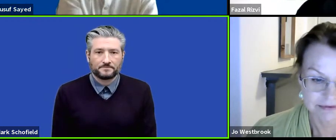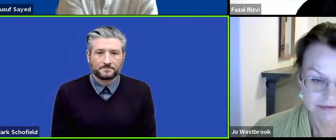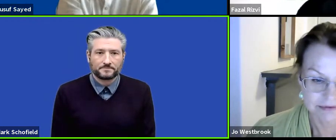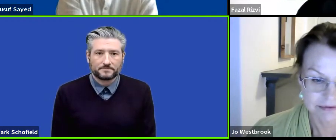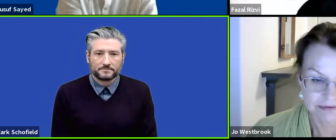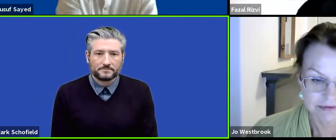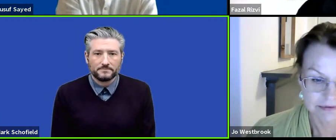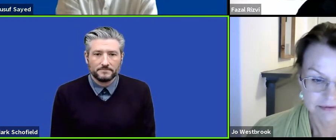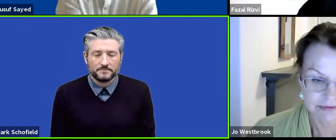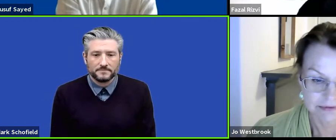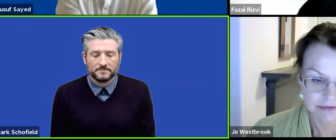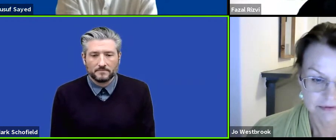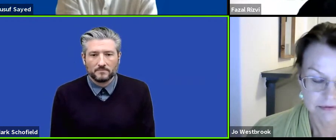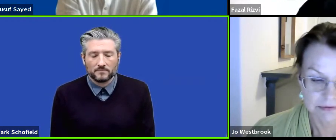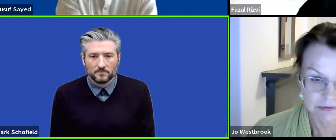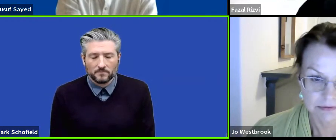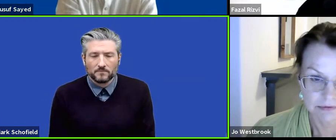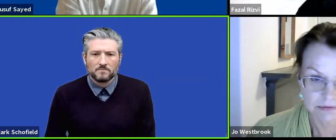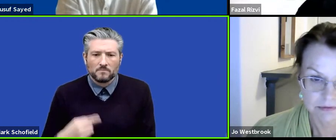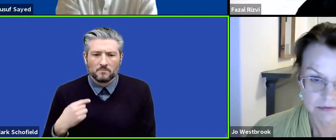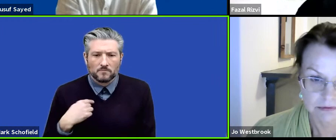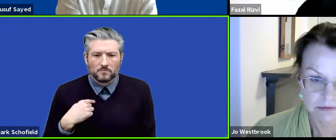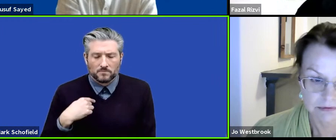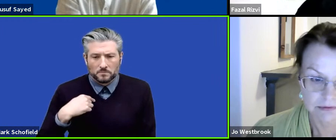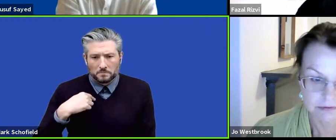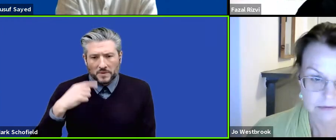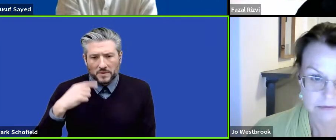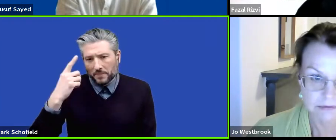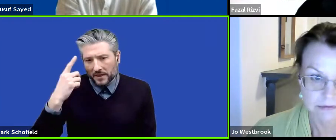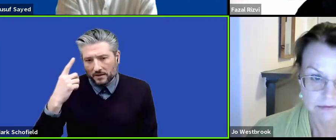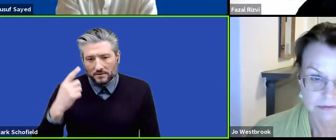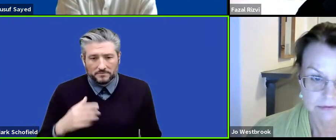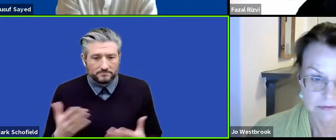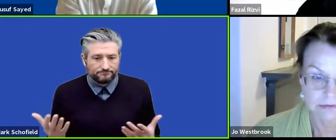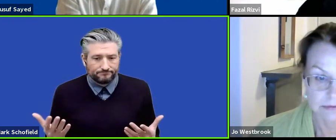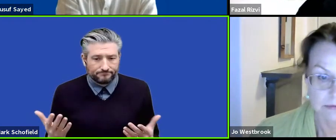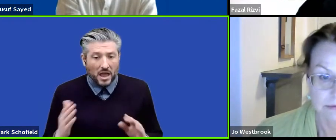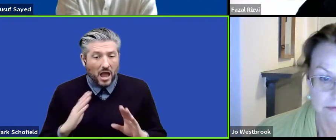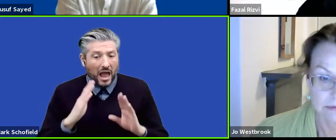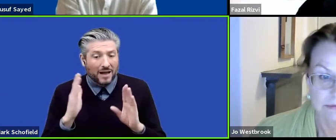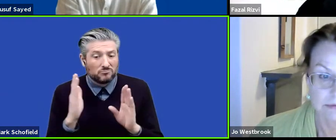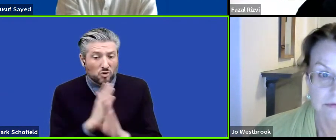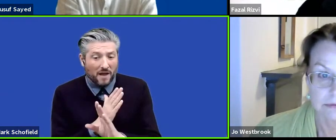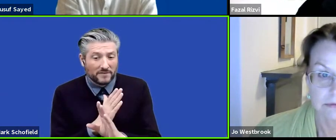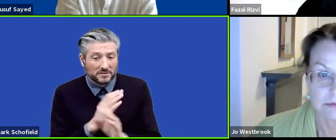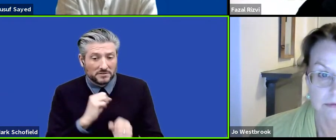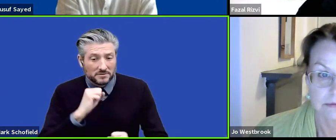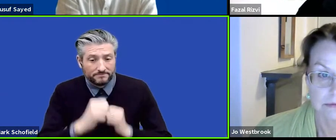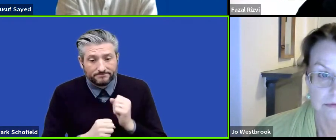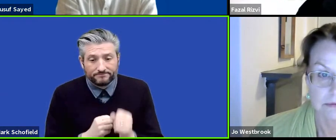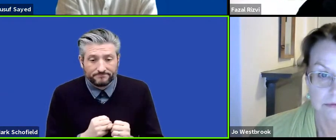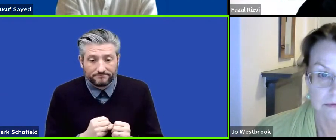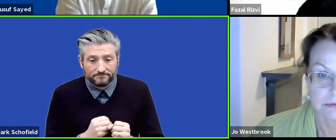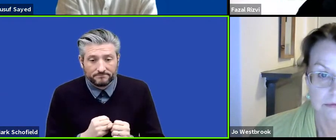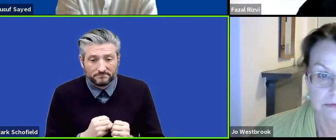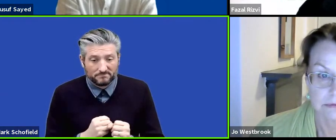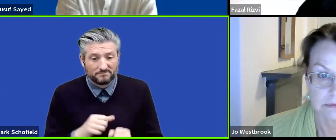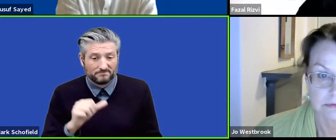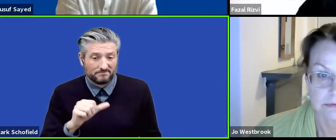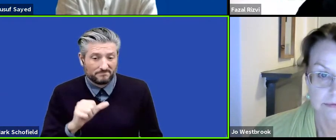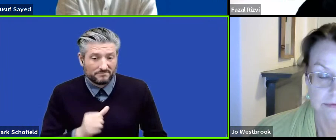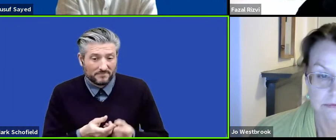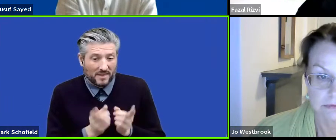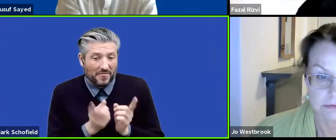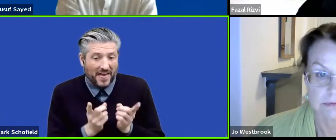I think privatization has become an inevitability. The question is not privatization, but what kind